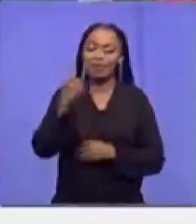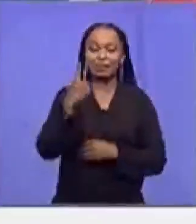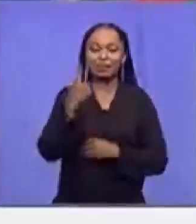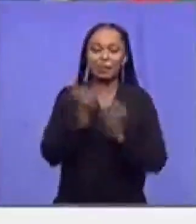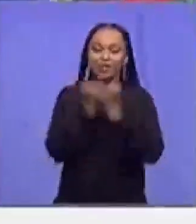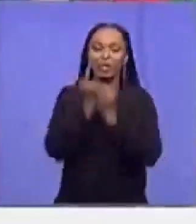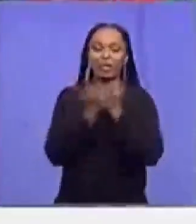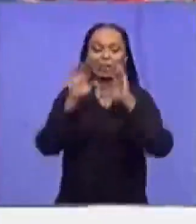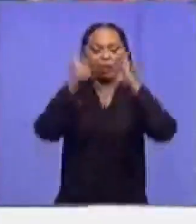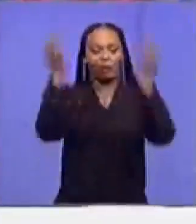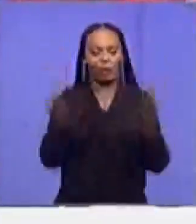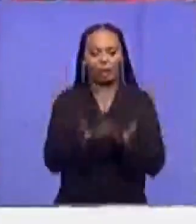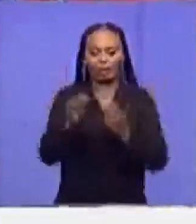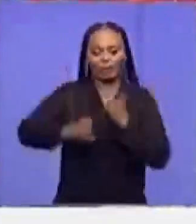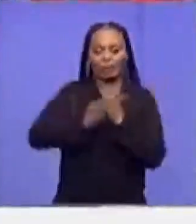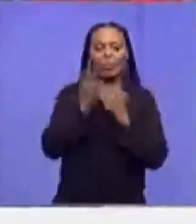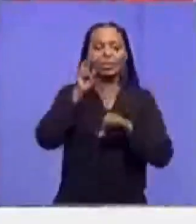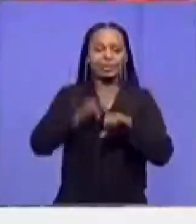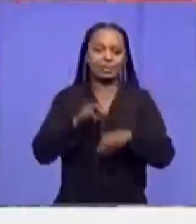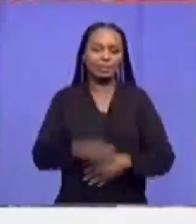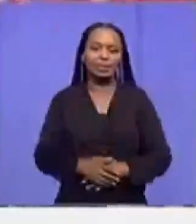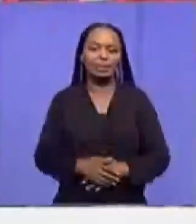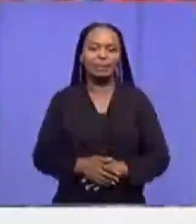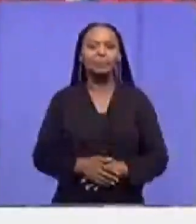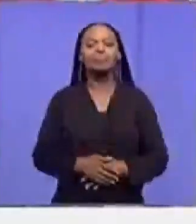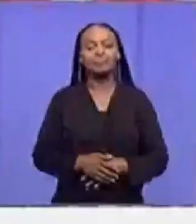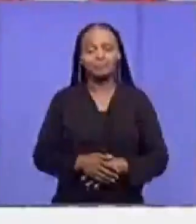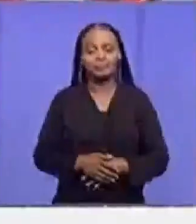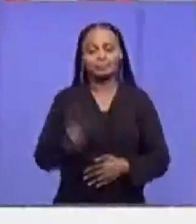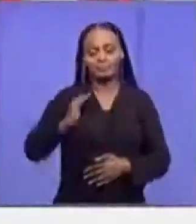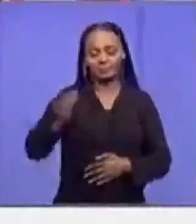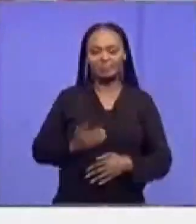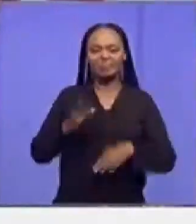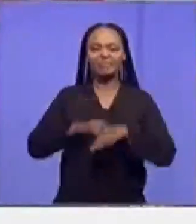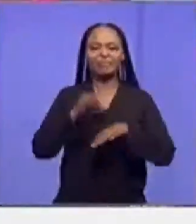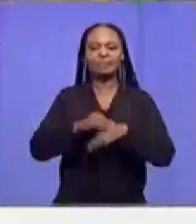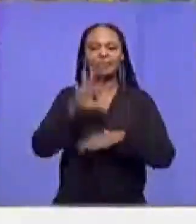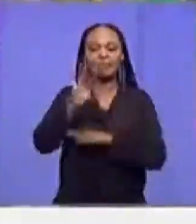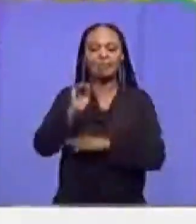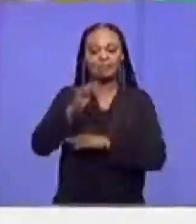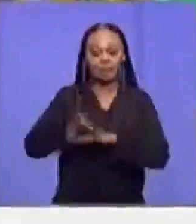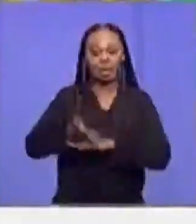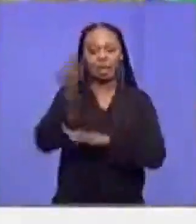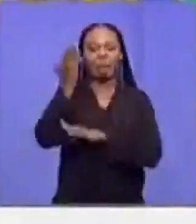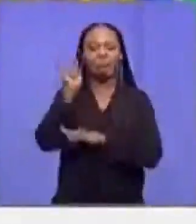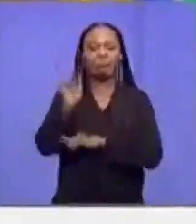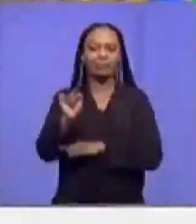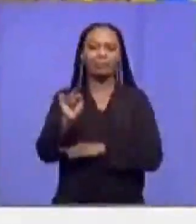And I still need support. Go dumelelwa fela basadi ba mengwage 50